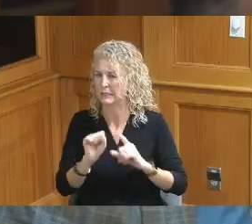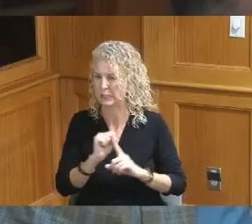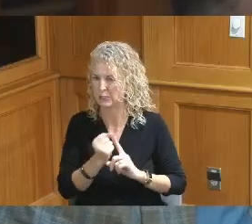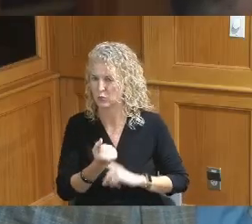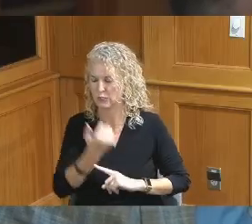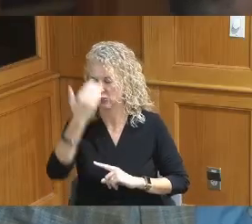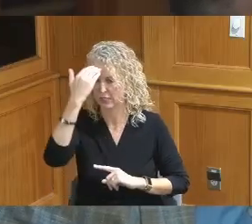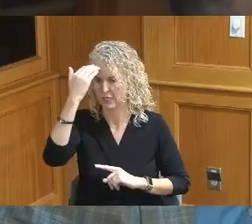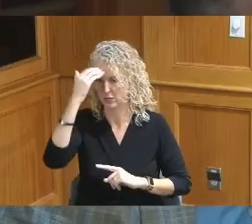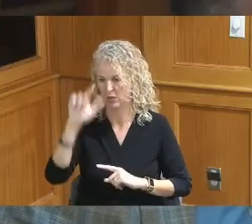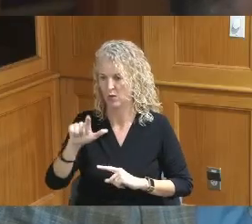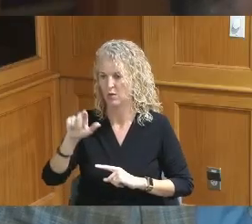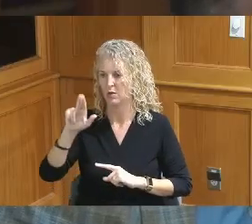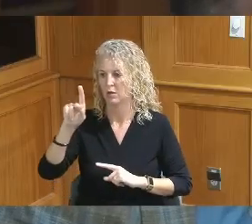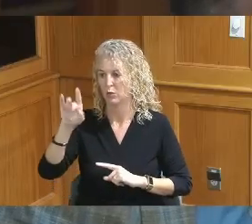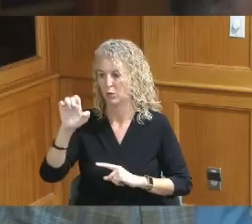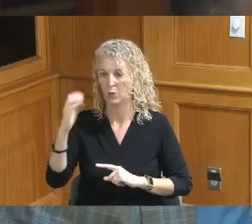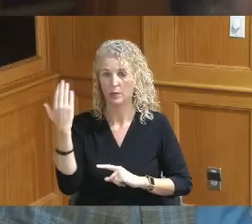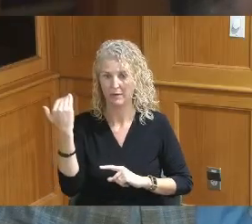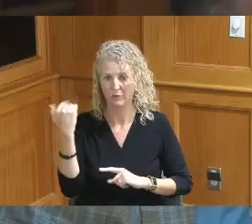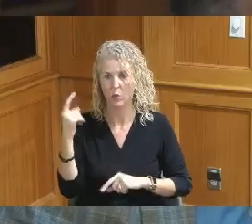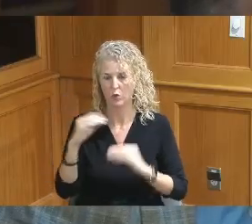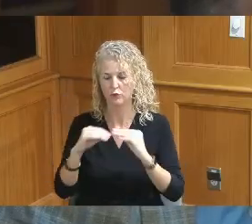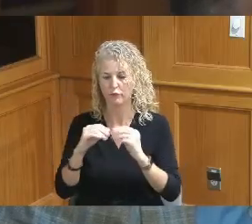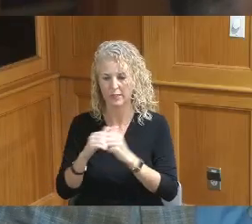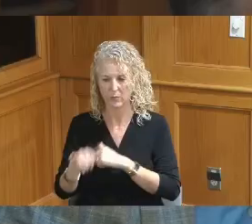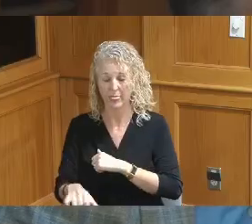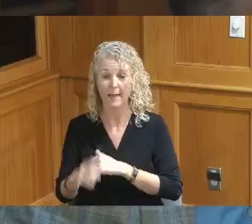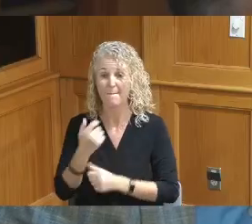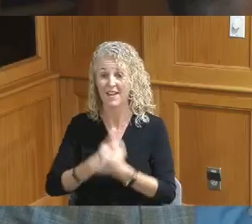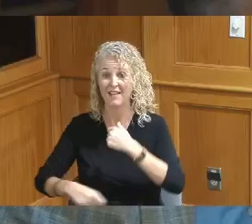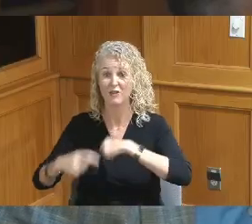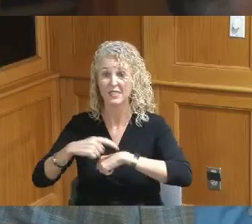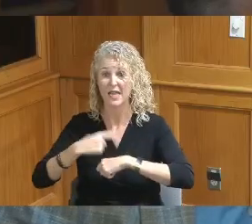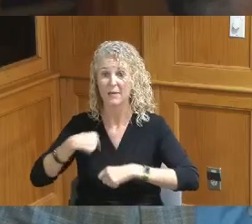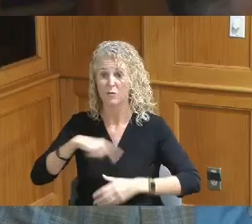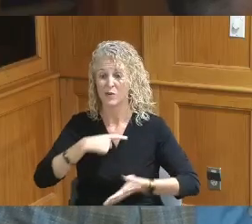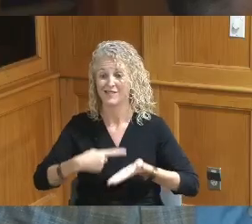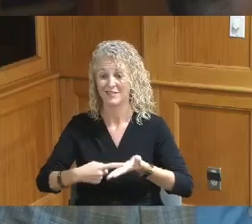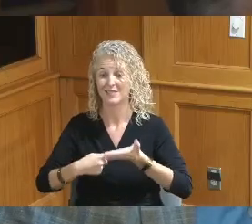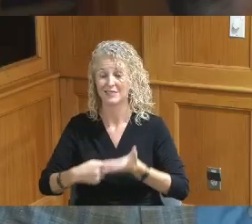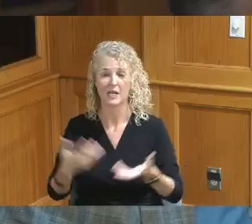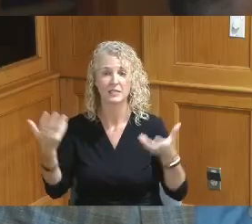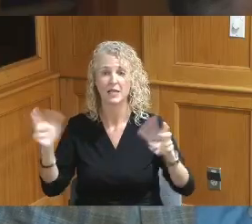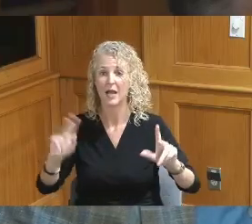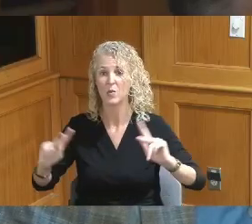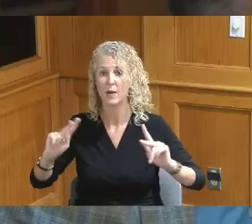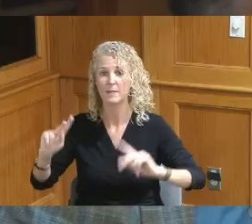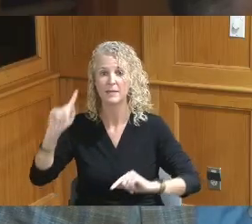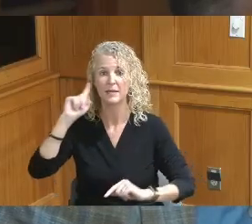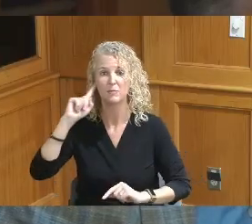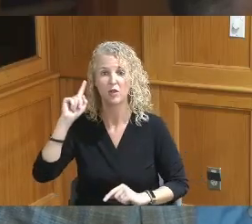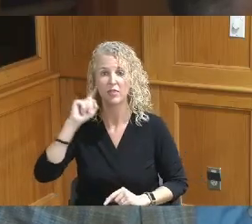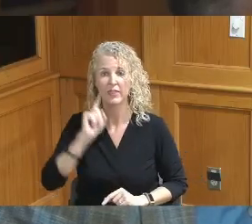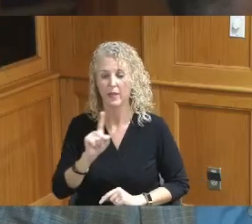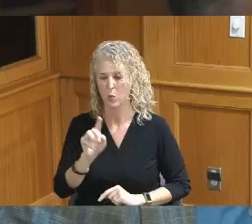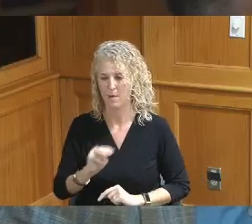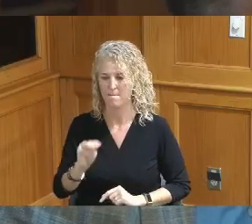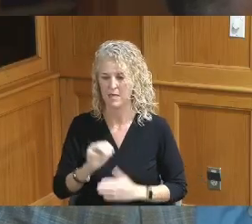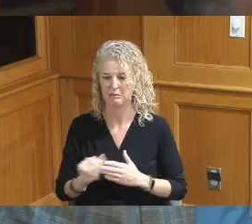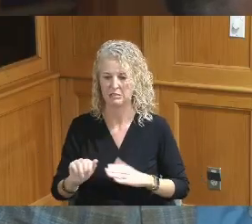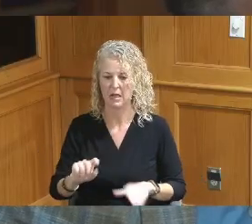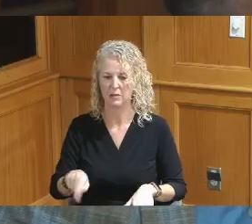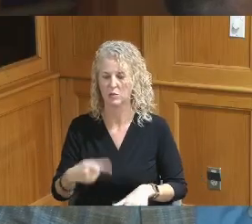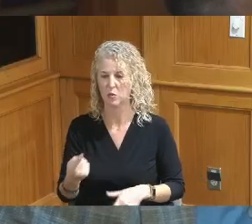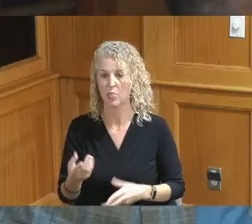know Luke in the past, but I want to, every time we come to this, I need to highlight, I don't want people to we're down to just $1 million.